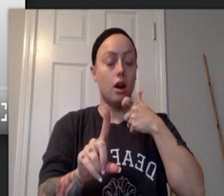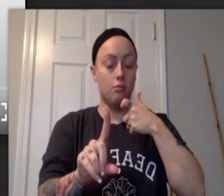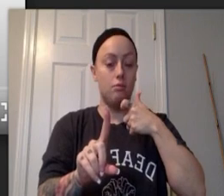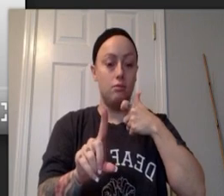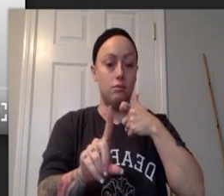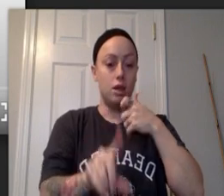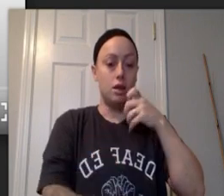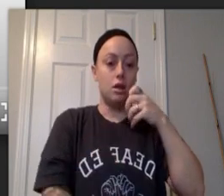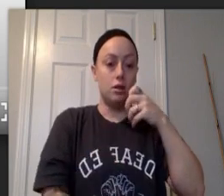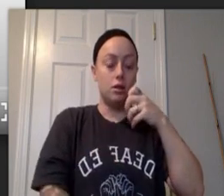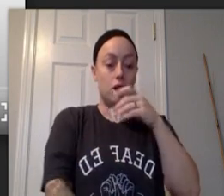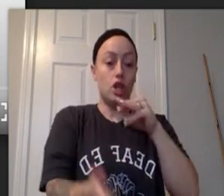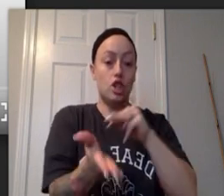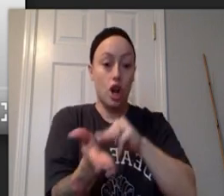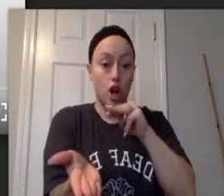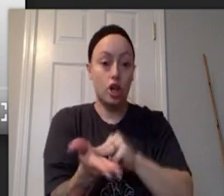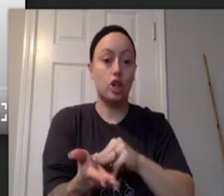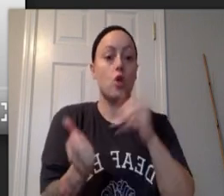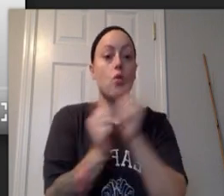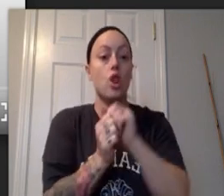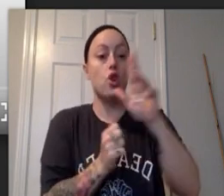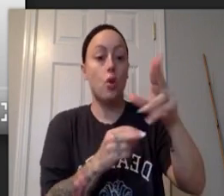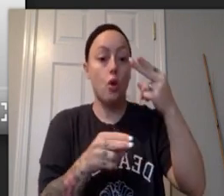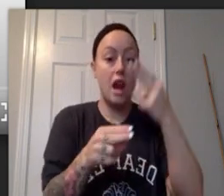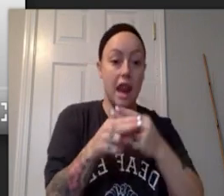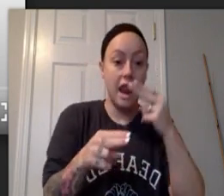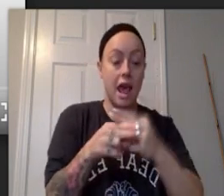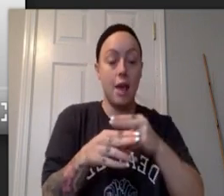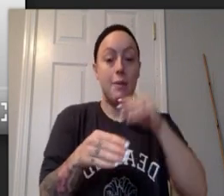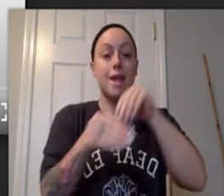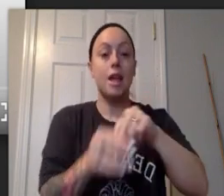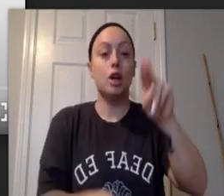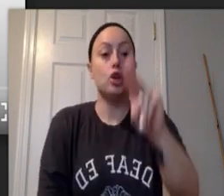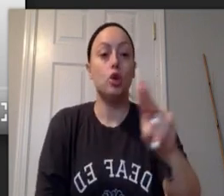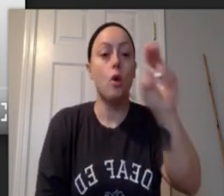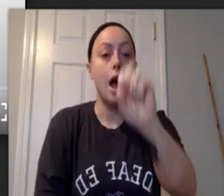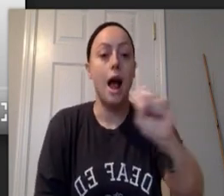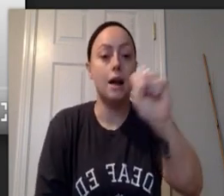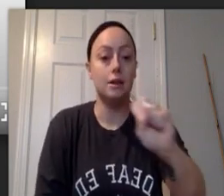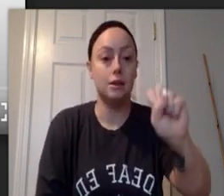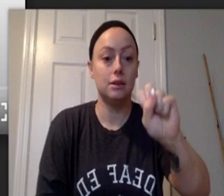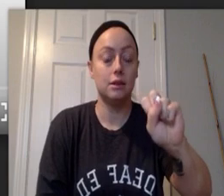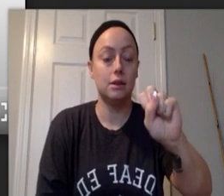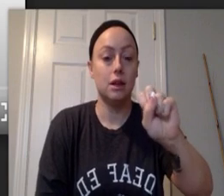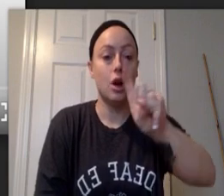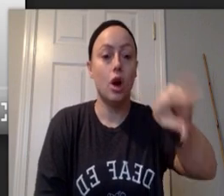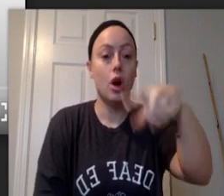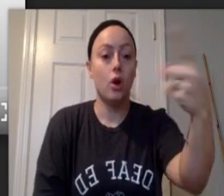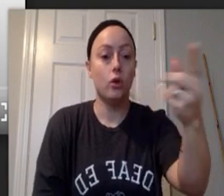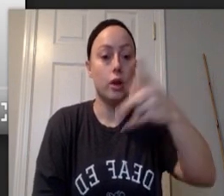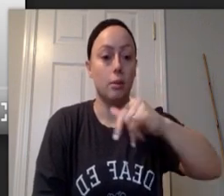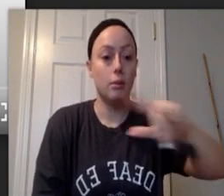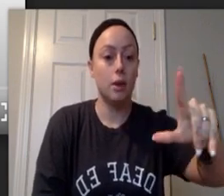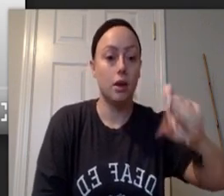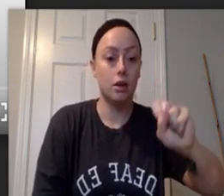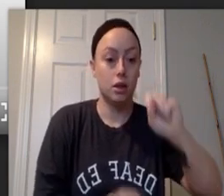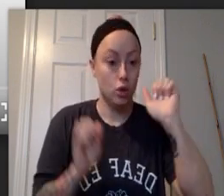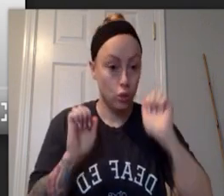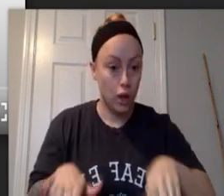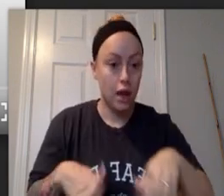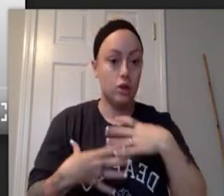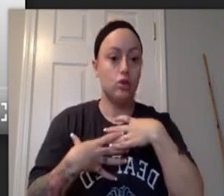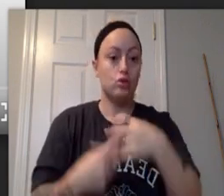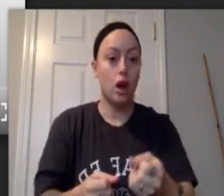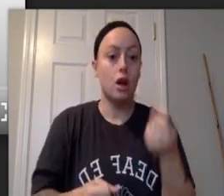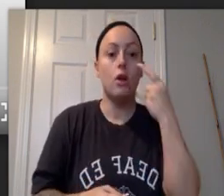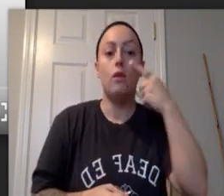your name on them in a US pharmacy. They're the only pills that you can trust to not be contaminated with fentanyl